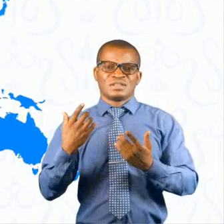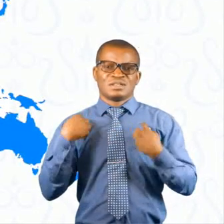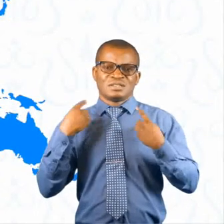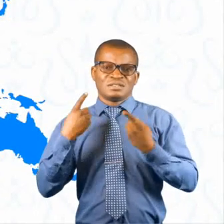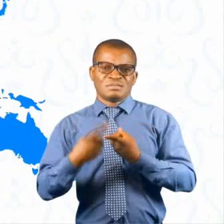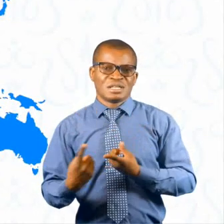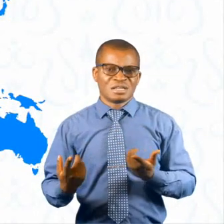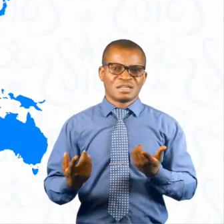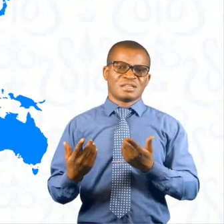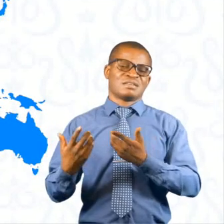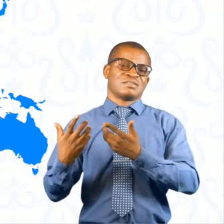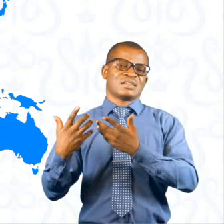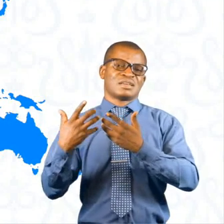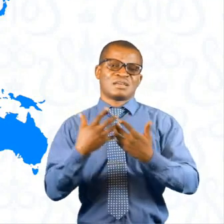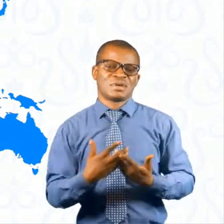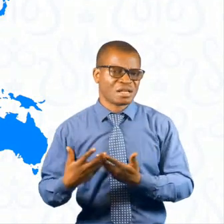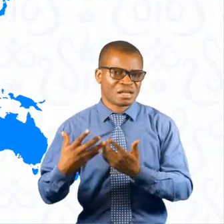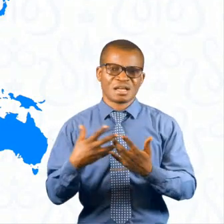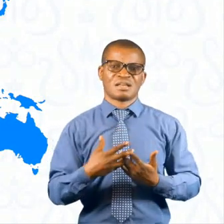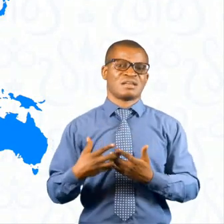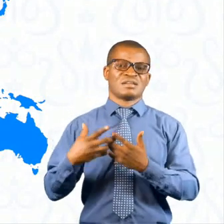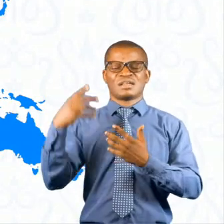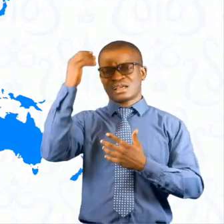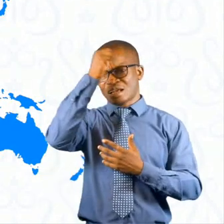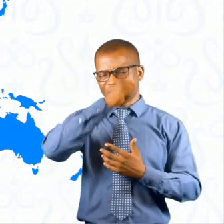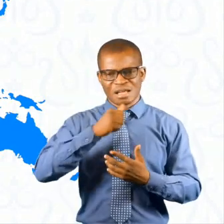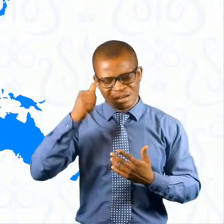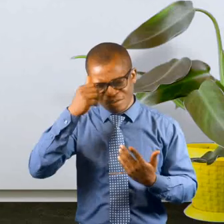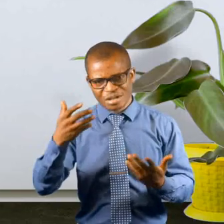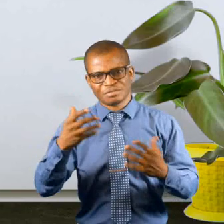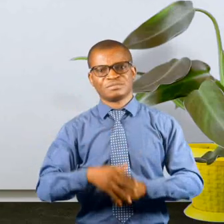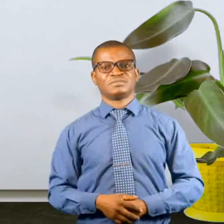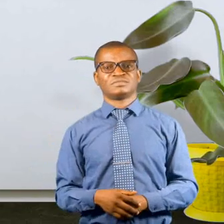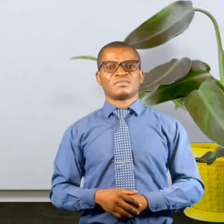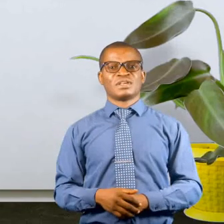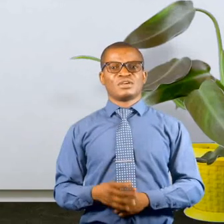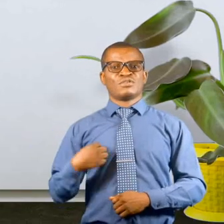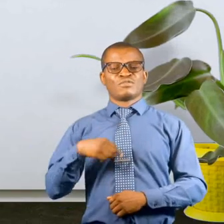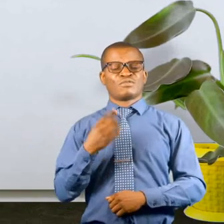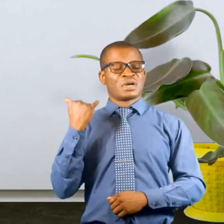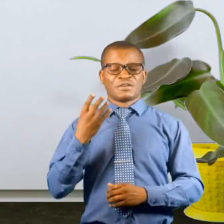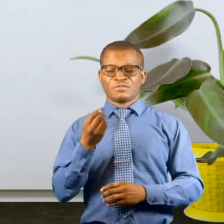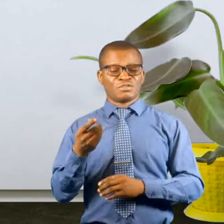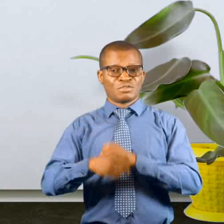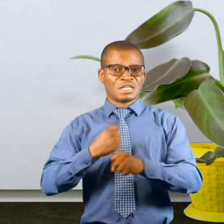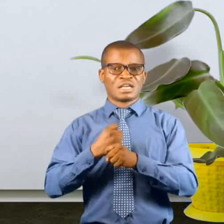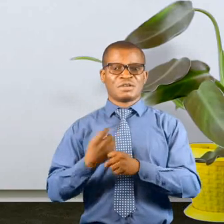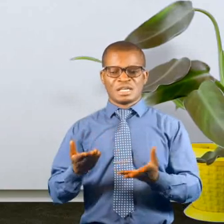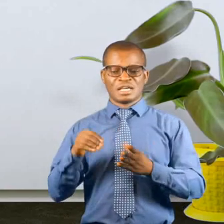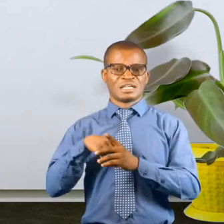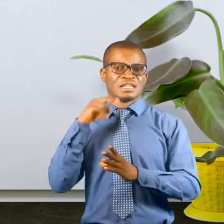East, Europe, Western Europe, Eastern Europe, and Africa. We've been working in Nigeria for the past few